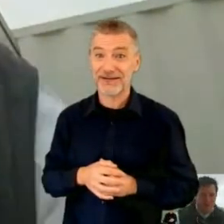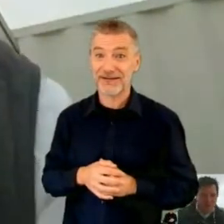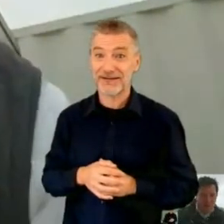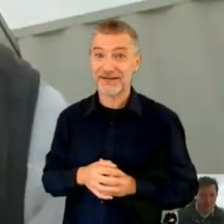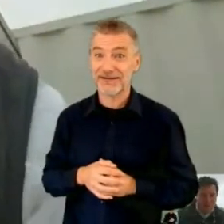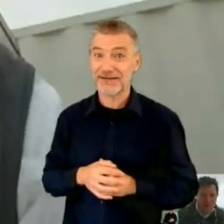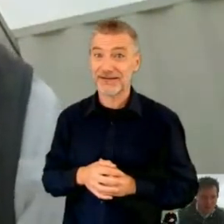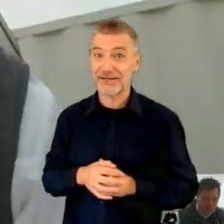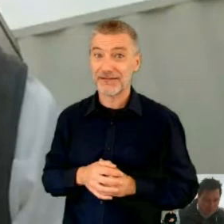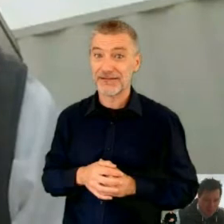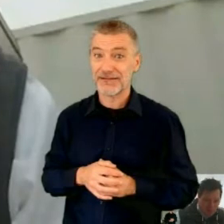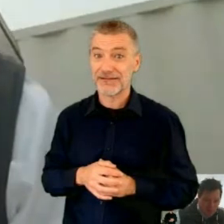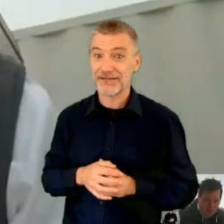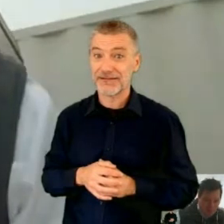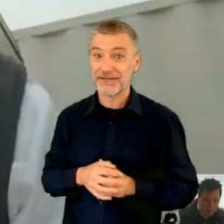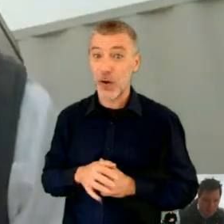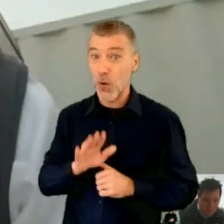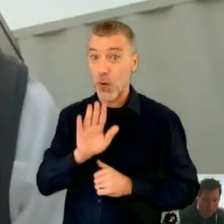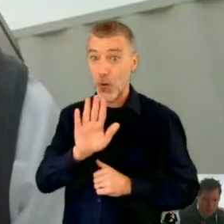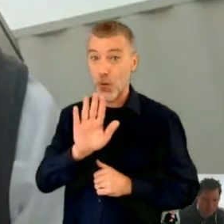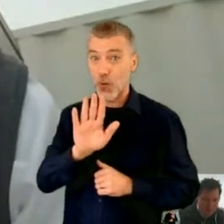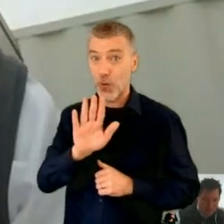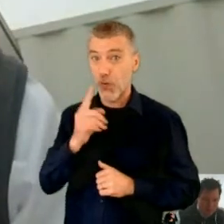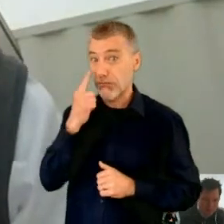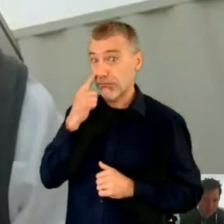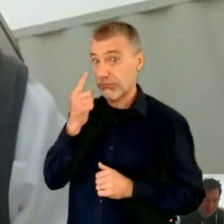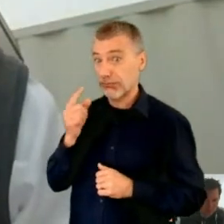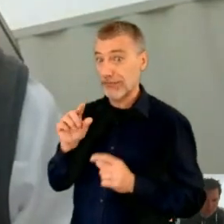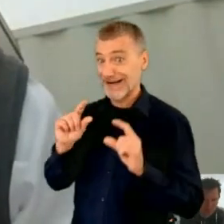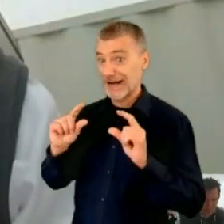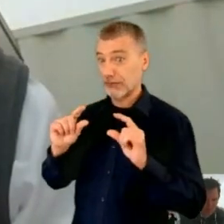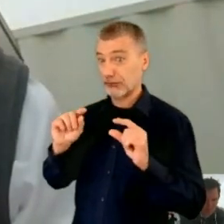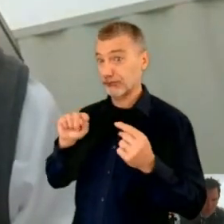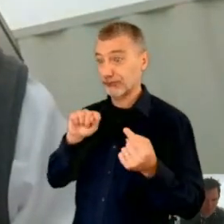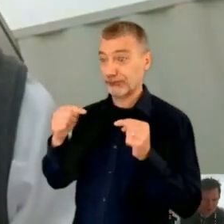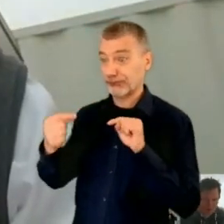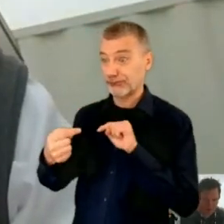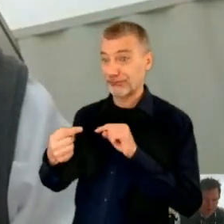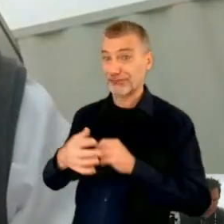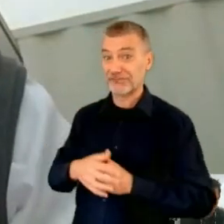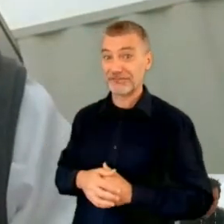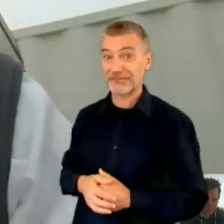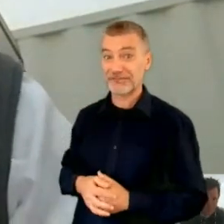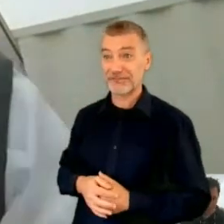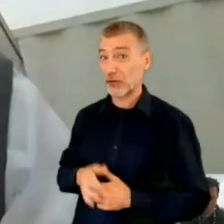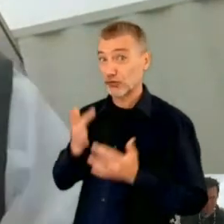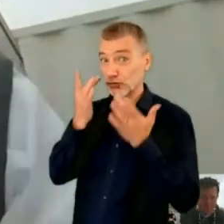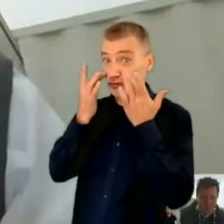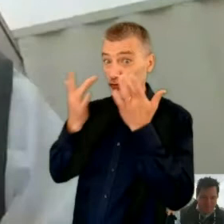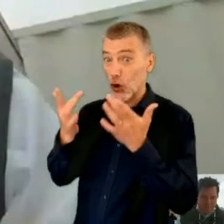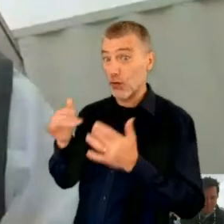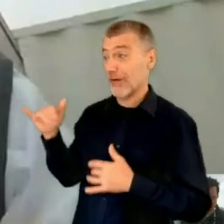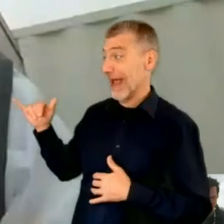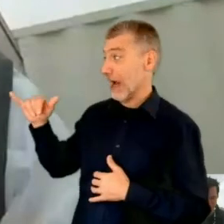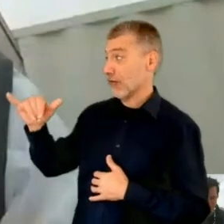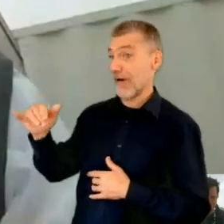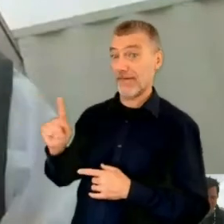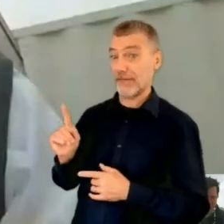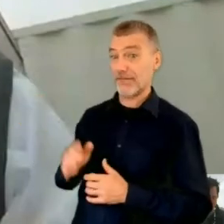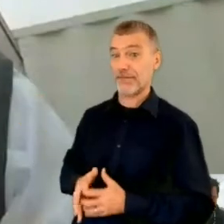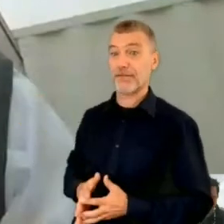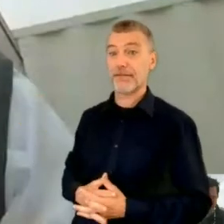you so much. So just give me 1 second, everyone. I'm just going to flip my camera around, and I'm going to walk you around and quickly show you our aircraft.